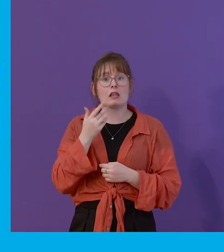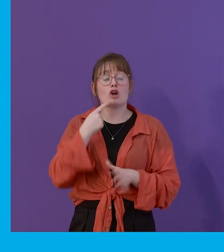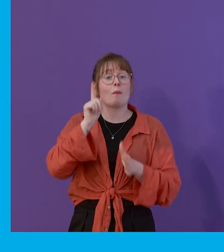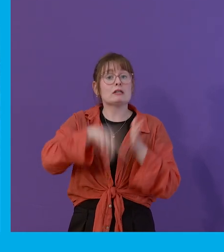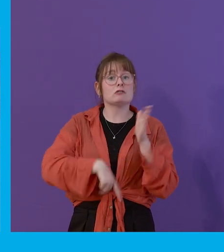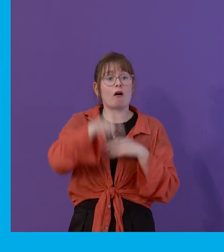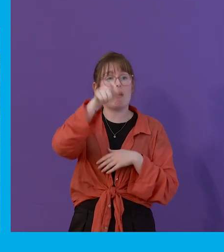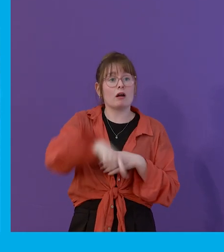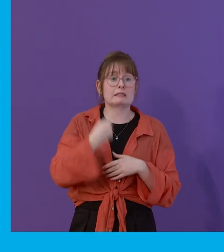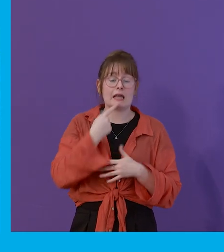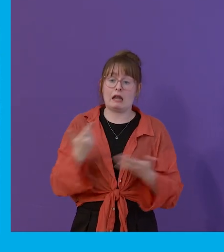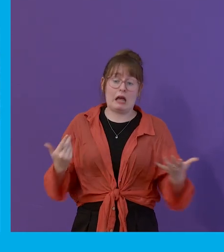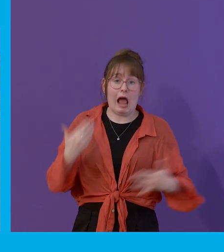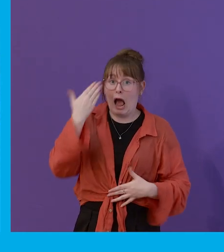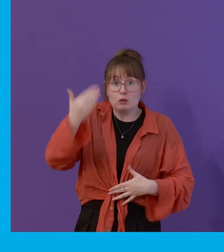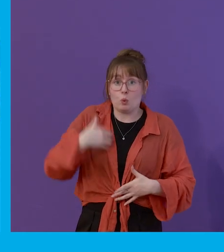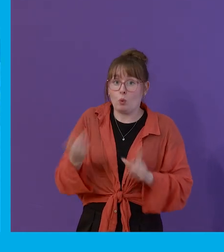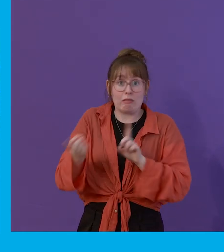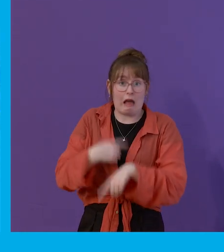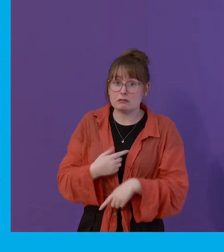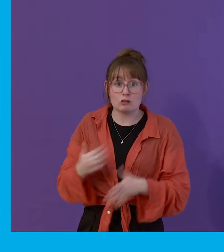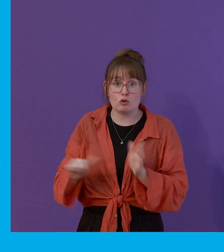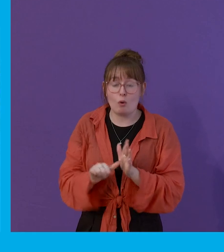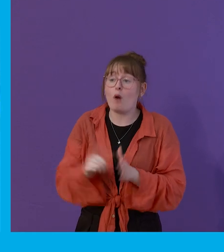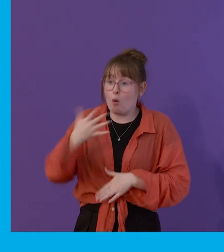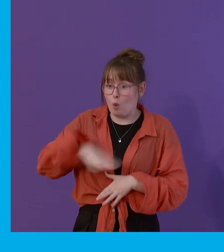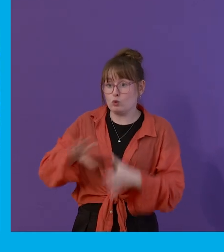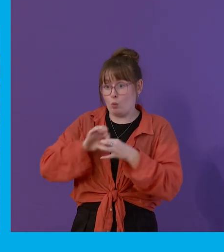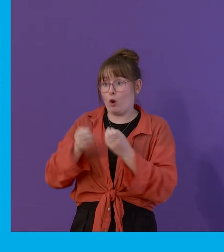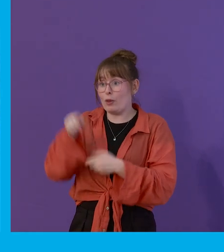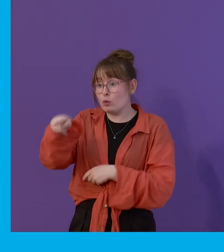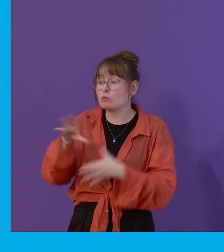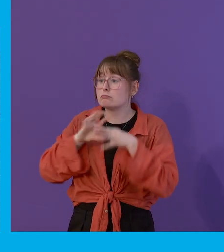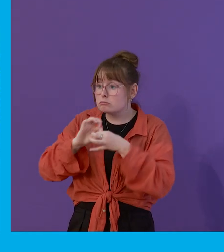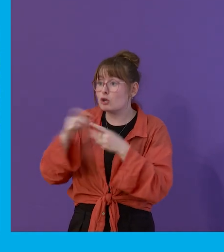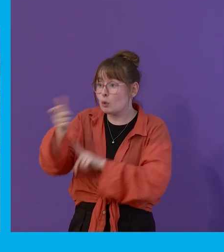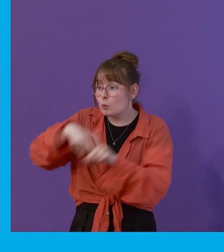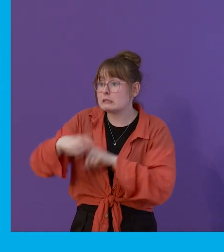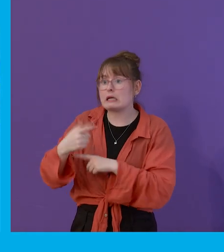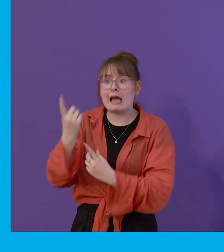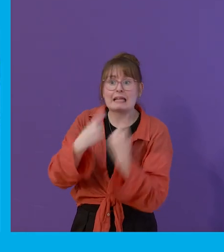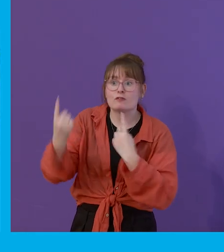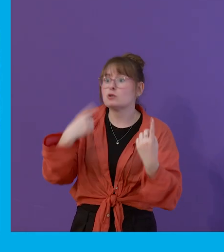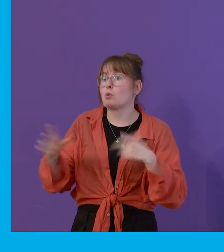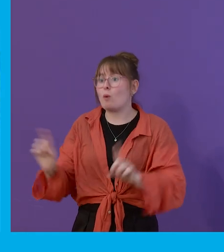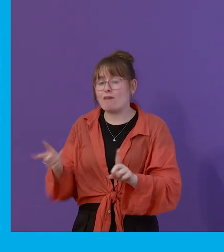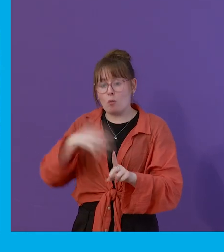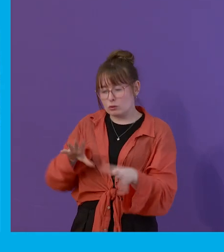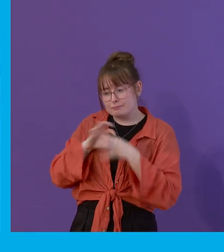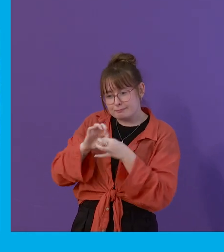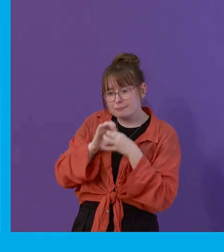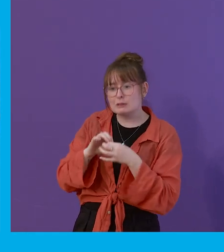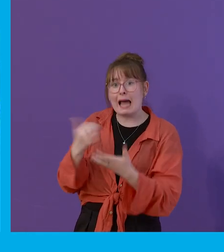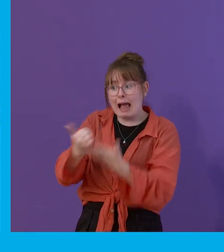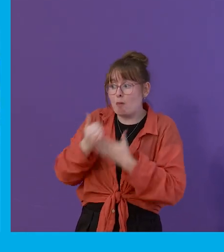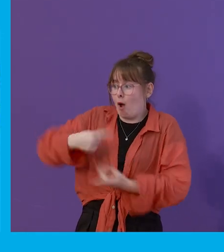is saying, we don't know the answer to this problem. We want to work with you, community, individual citizens, help us solve